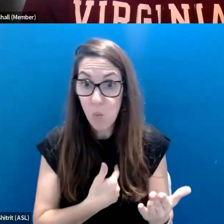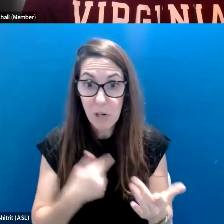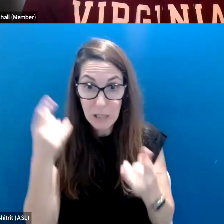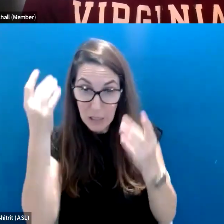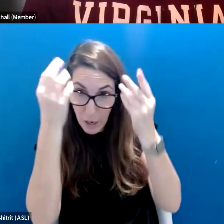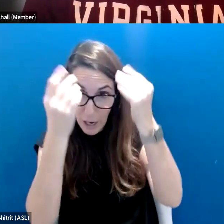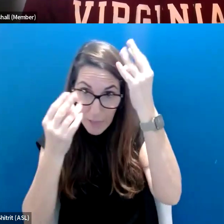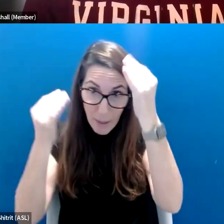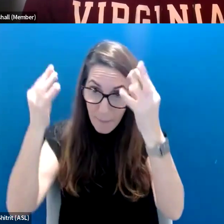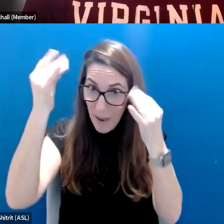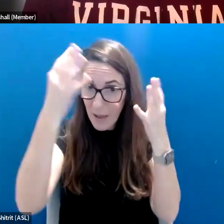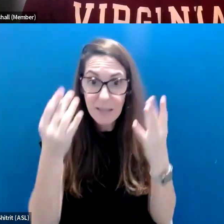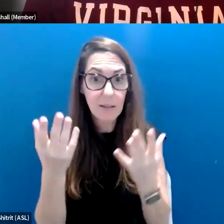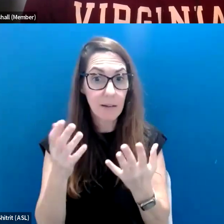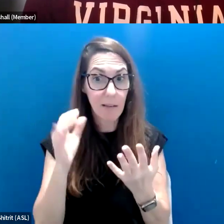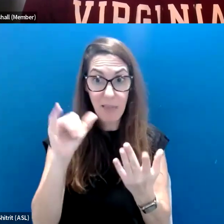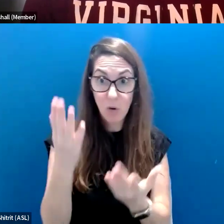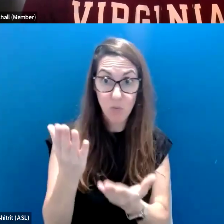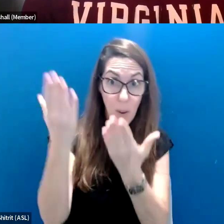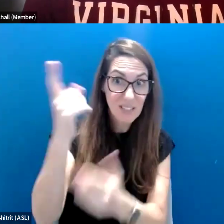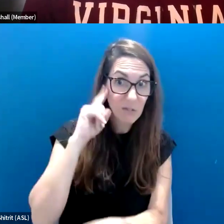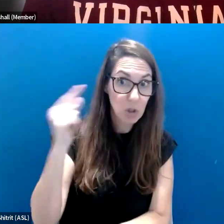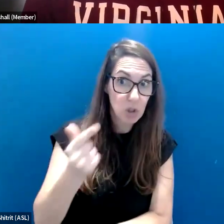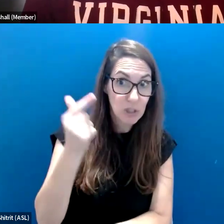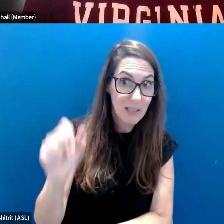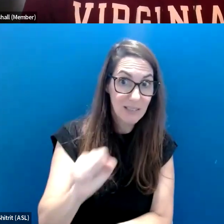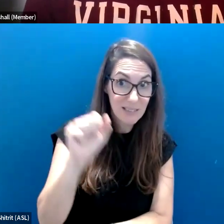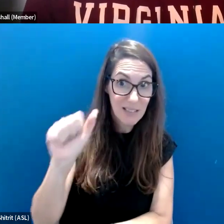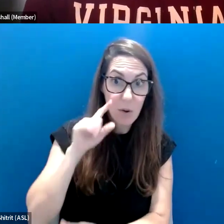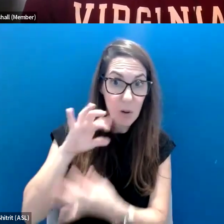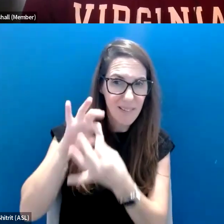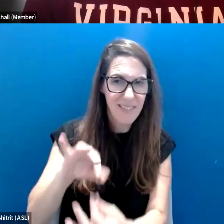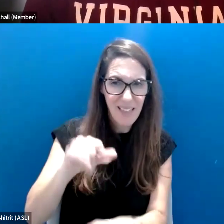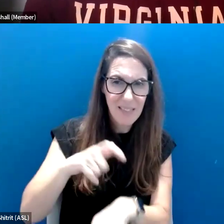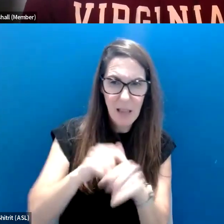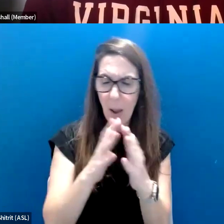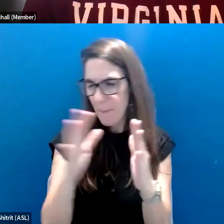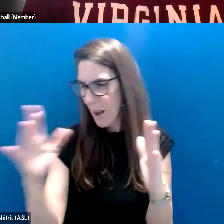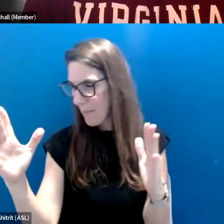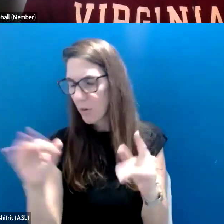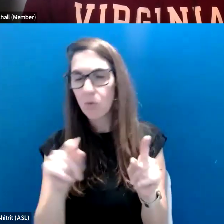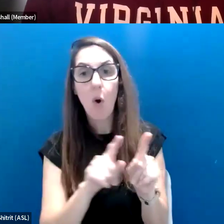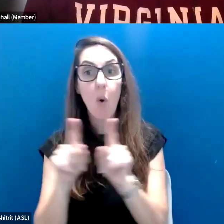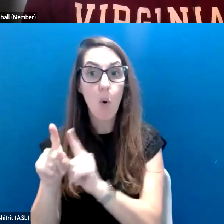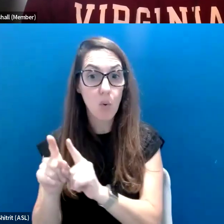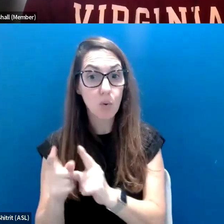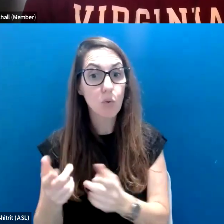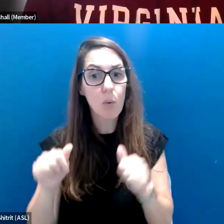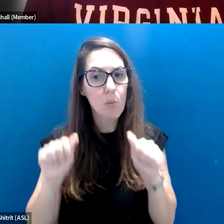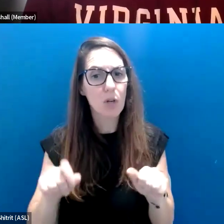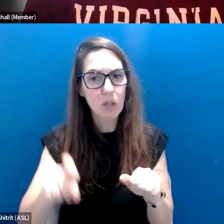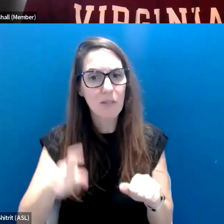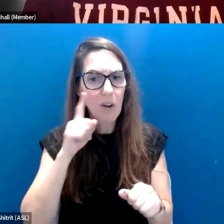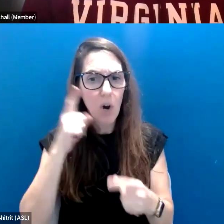contemplating a recommendation to GSA regarding that timeline and the potential need for consideration of the change